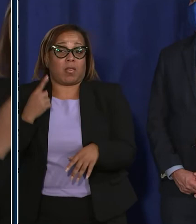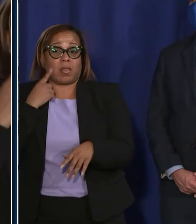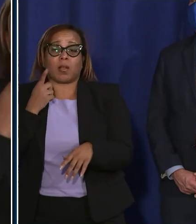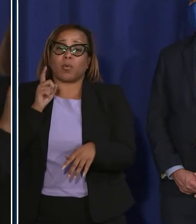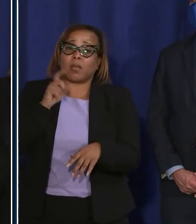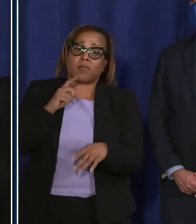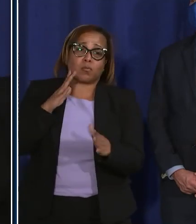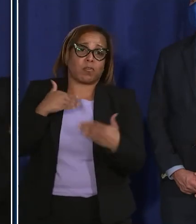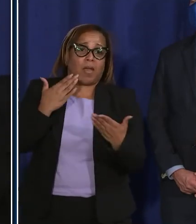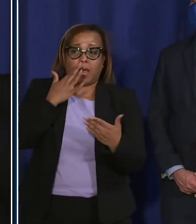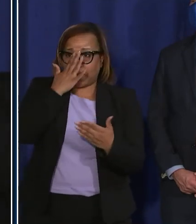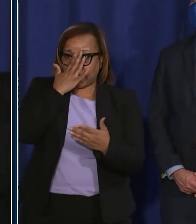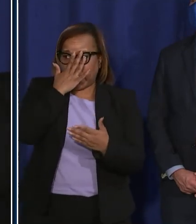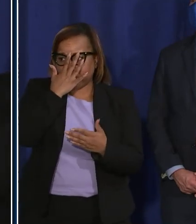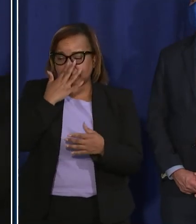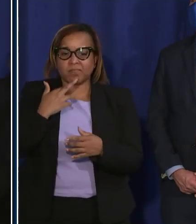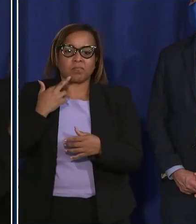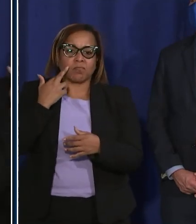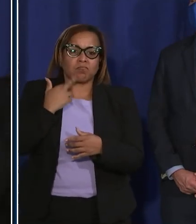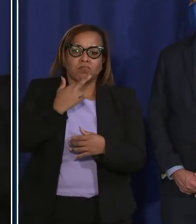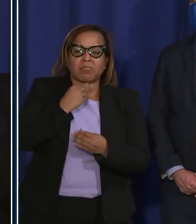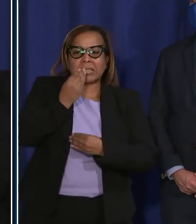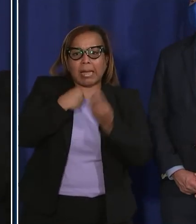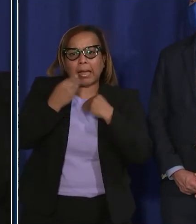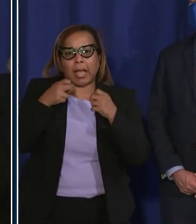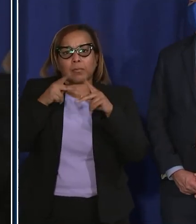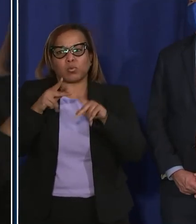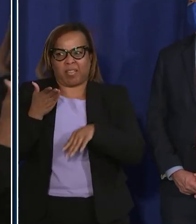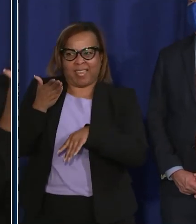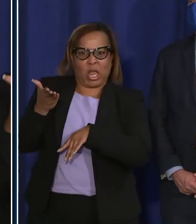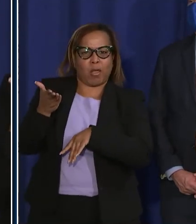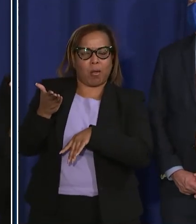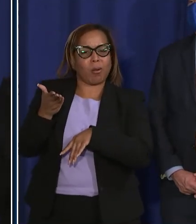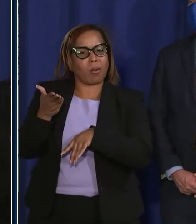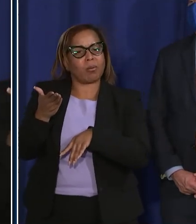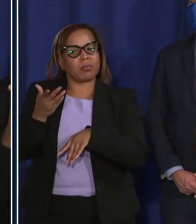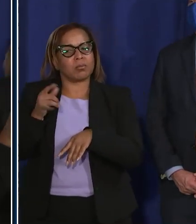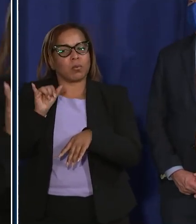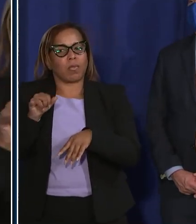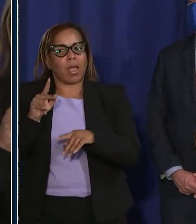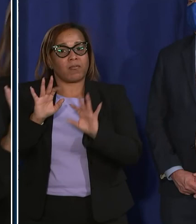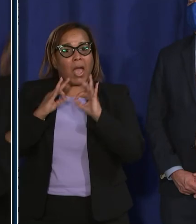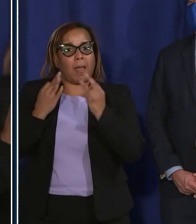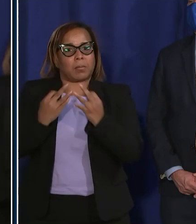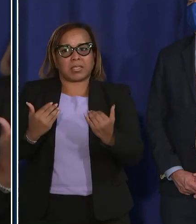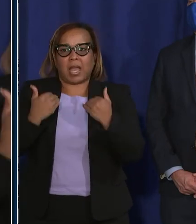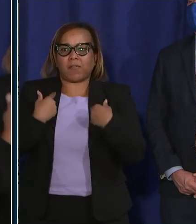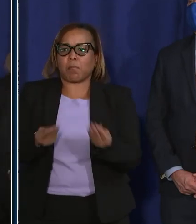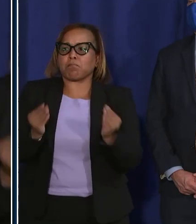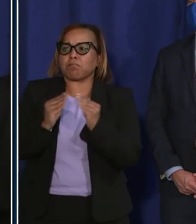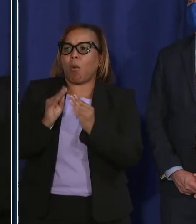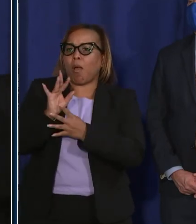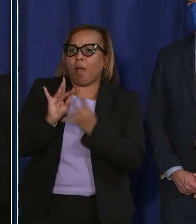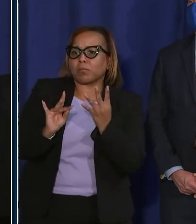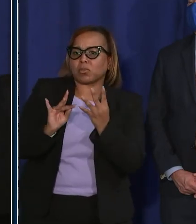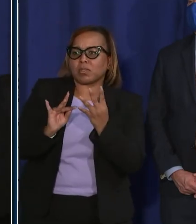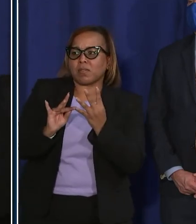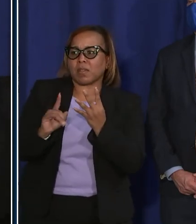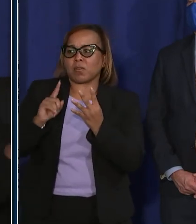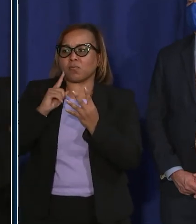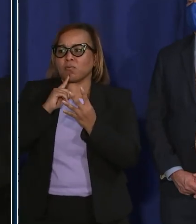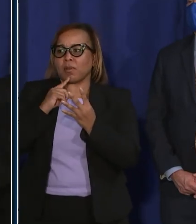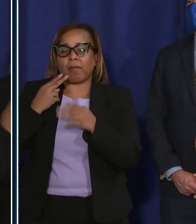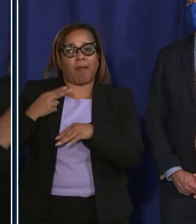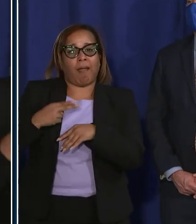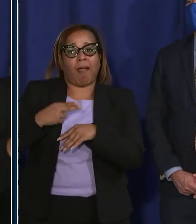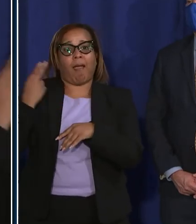to provide some dining opportunities on that campus so that families have more options than very high-priced